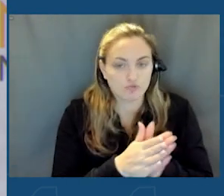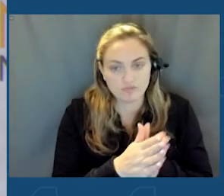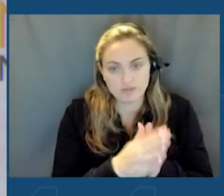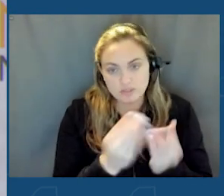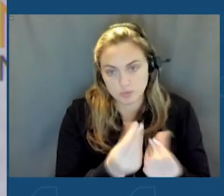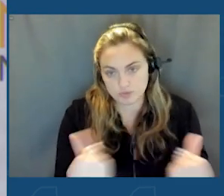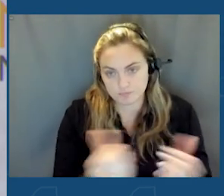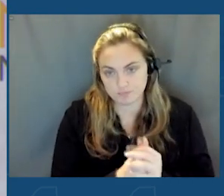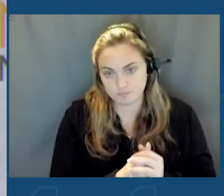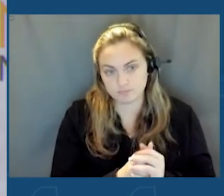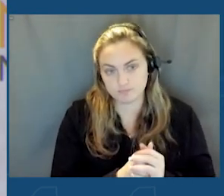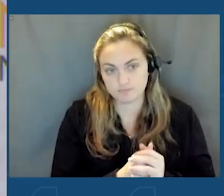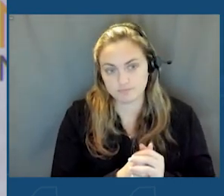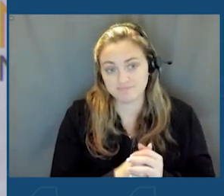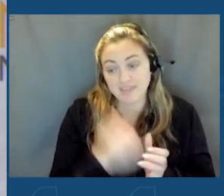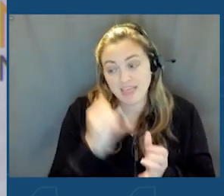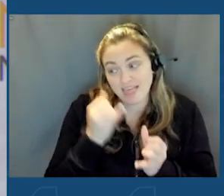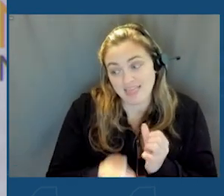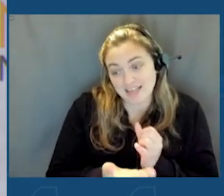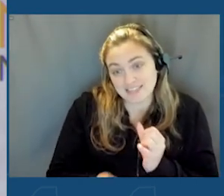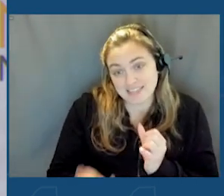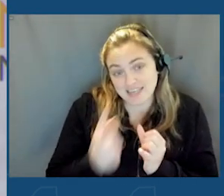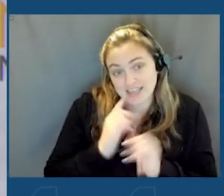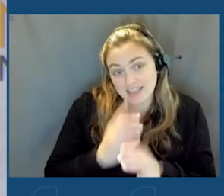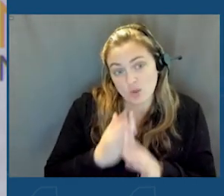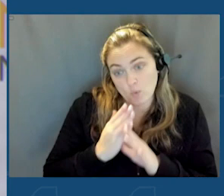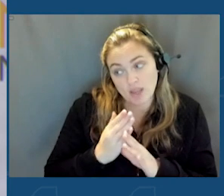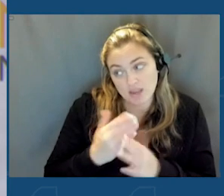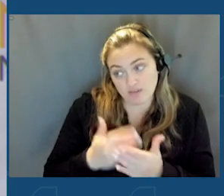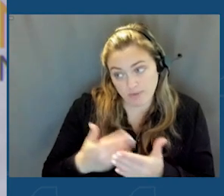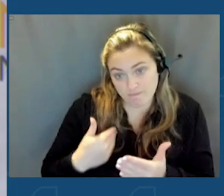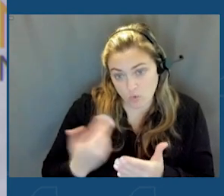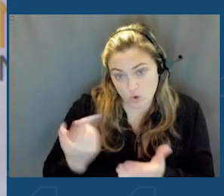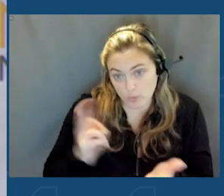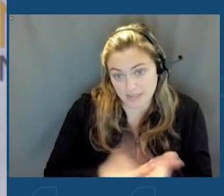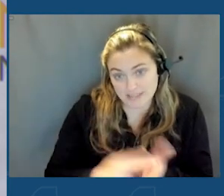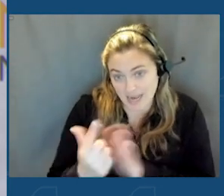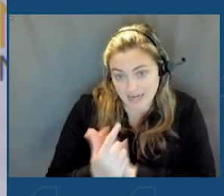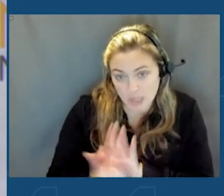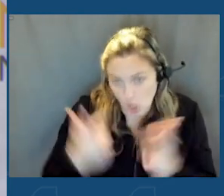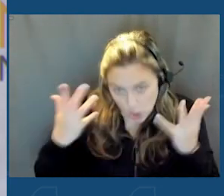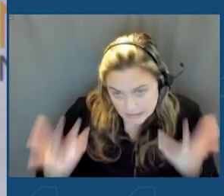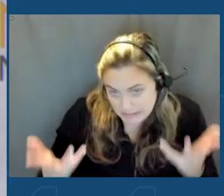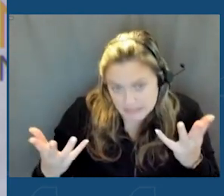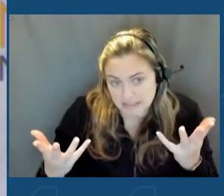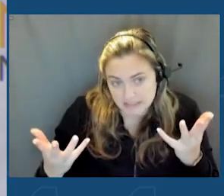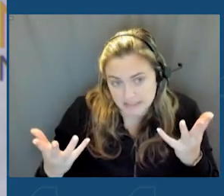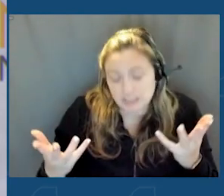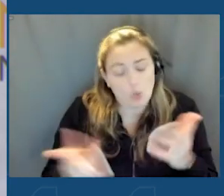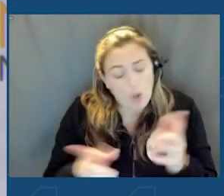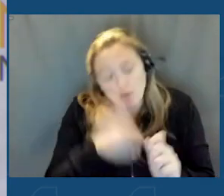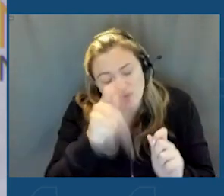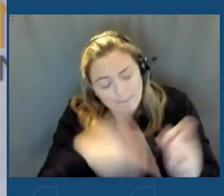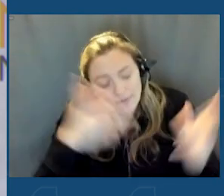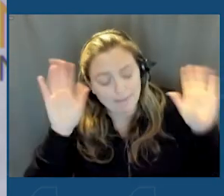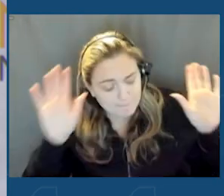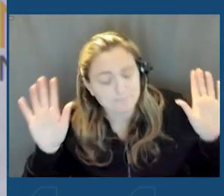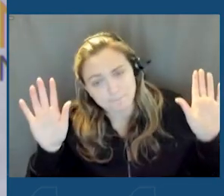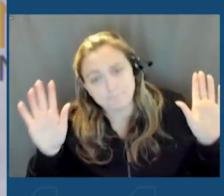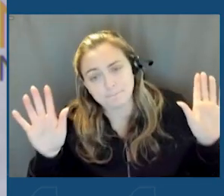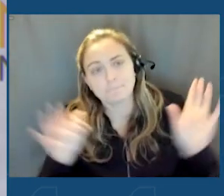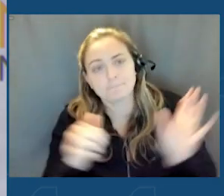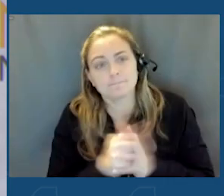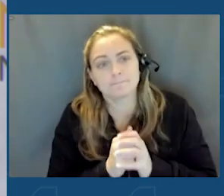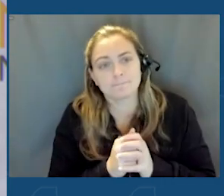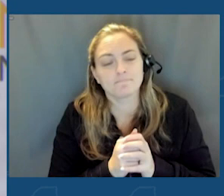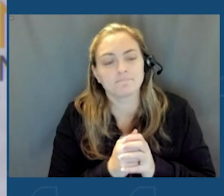So I'm the last thing actually in the way of getting this phenomenal set of legislation signed. Let me wrap it up. I'm so excited